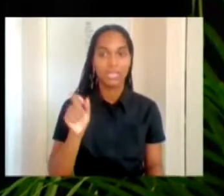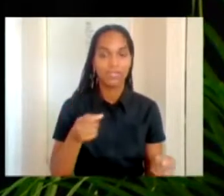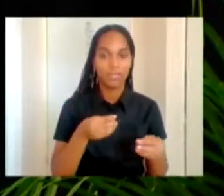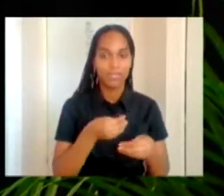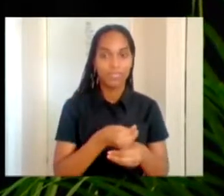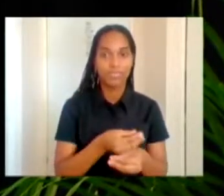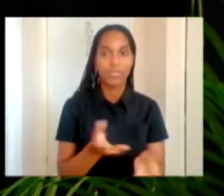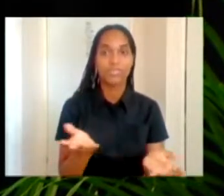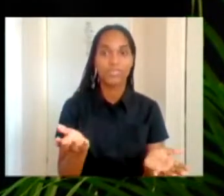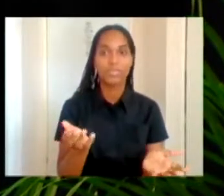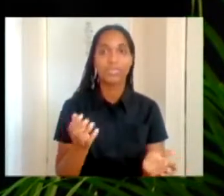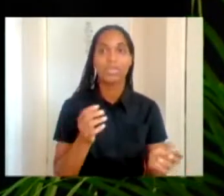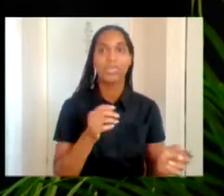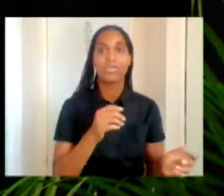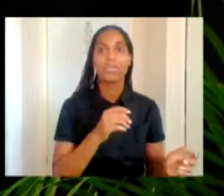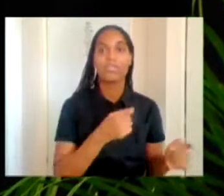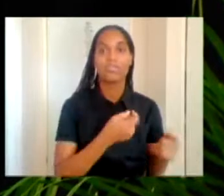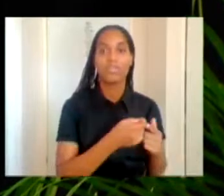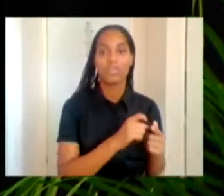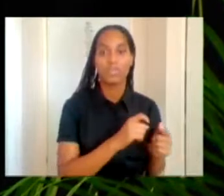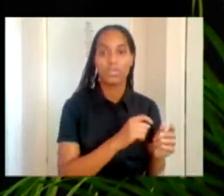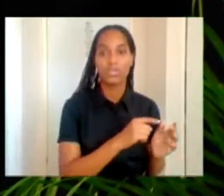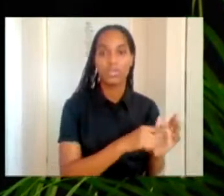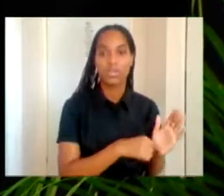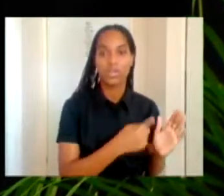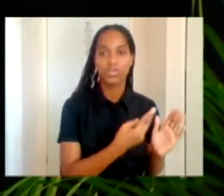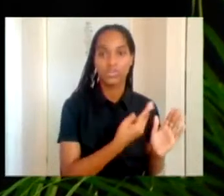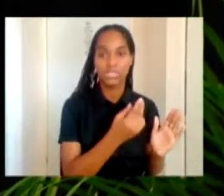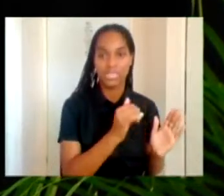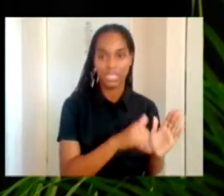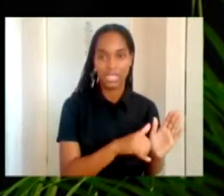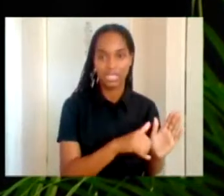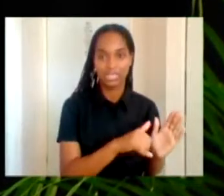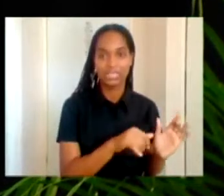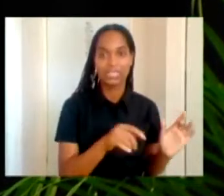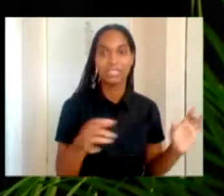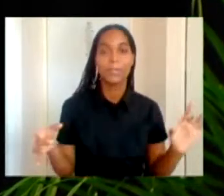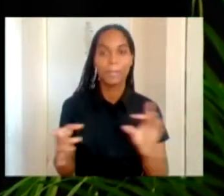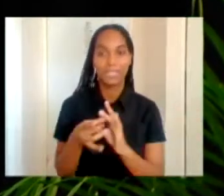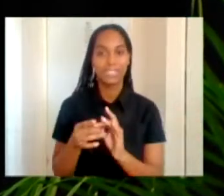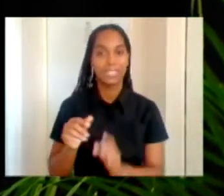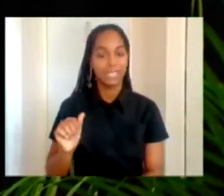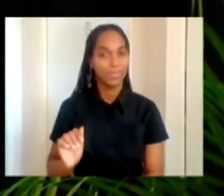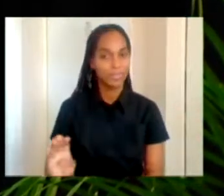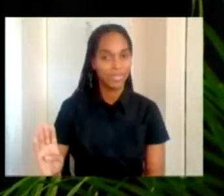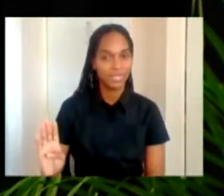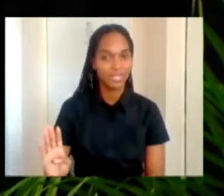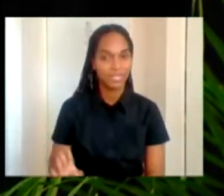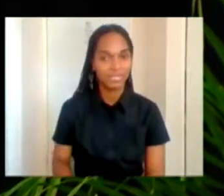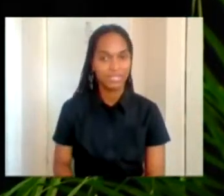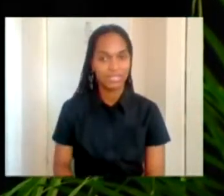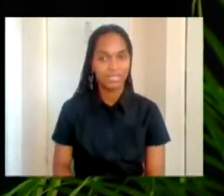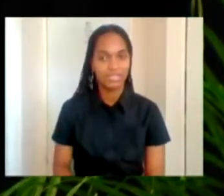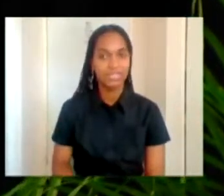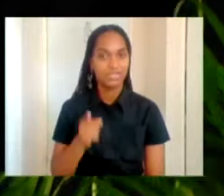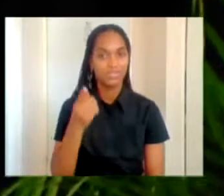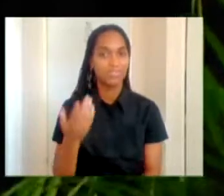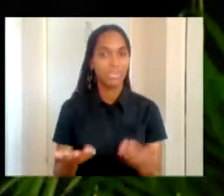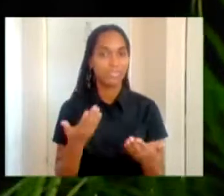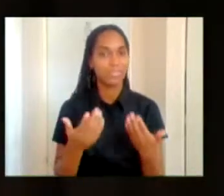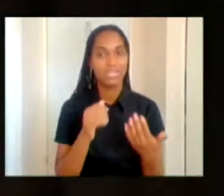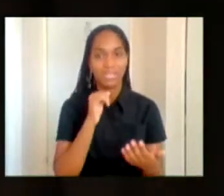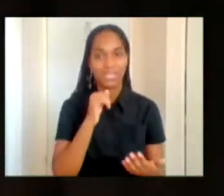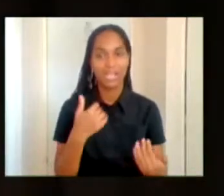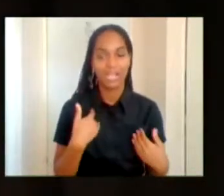of the clock and use that reference clock to synchronize the AV, right? So you may not have that kind